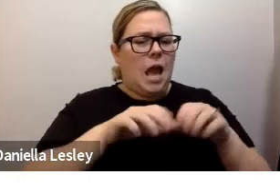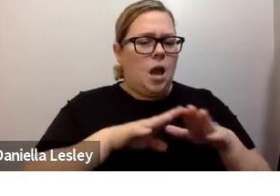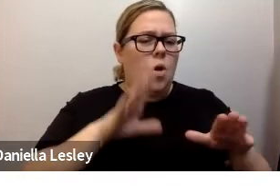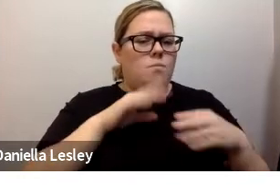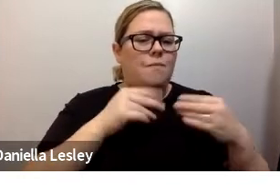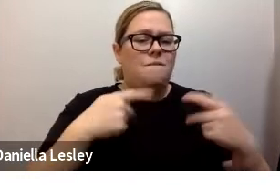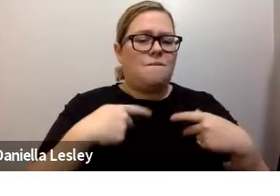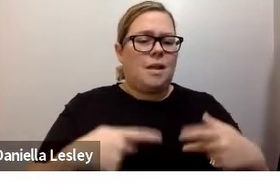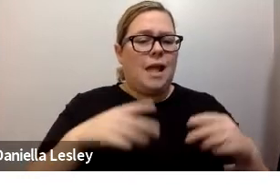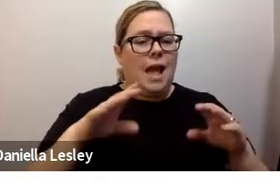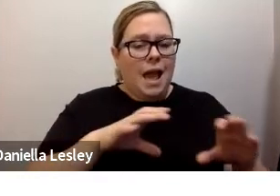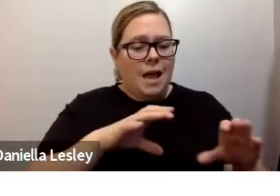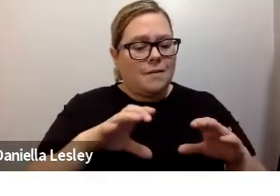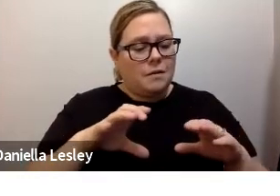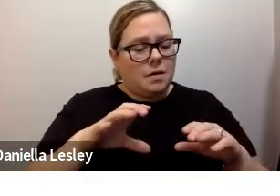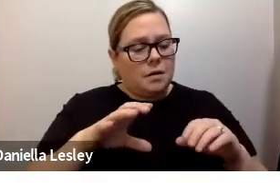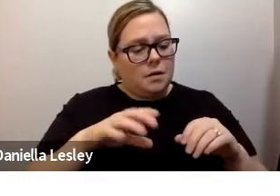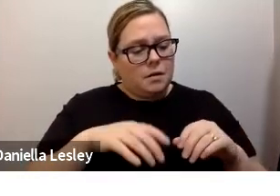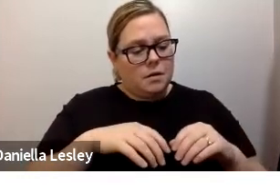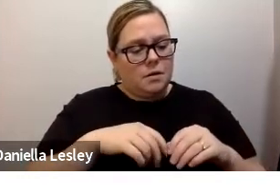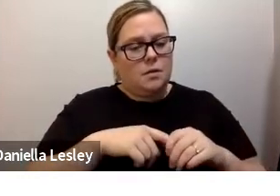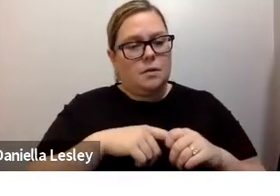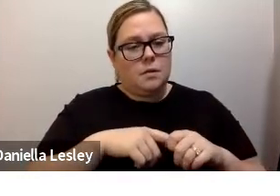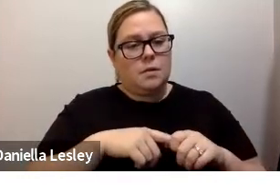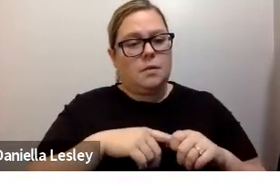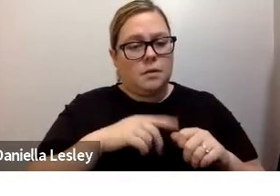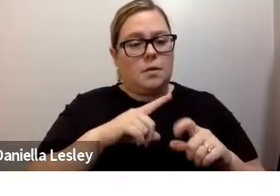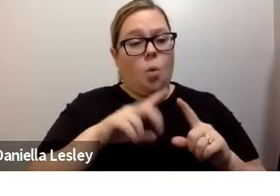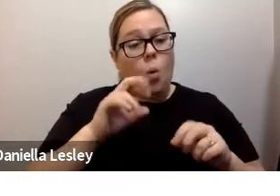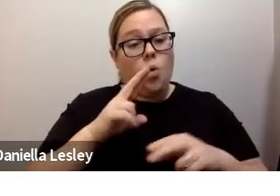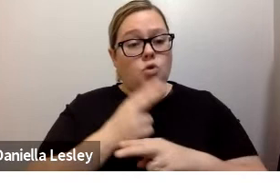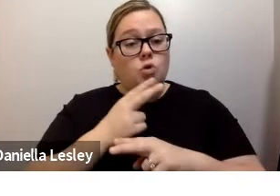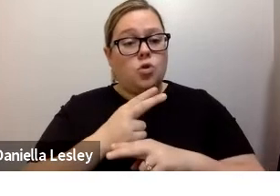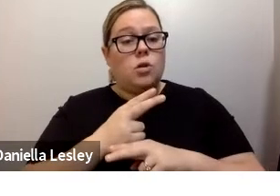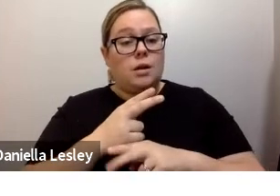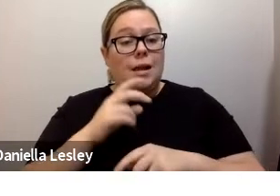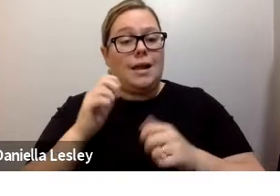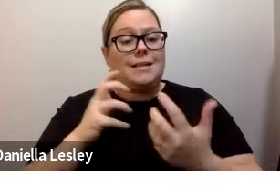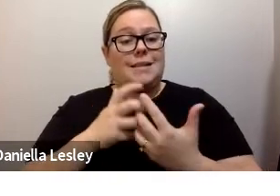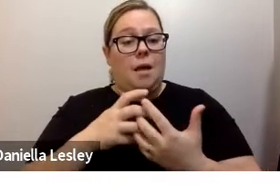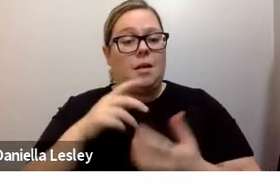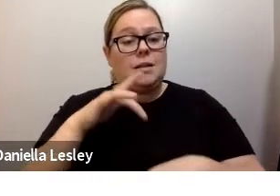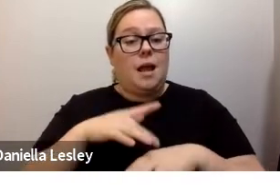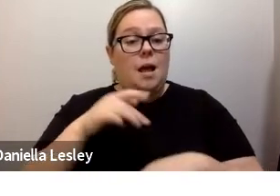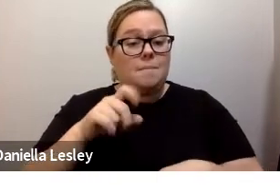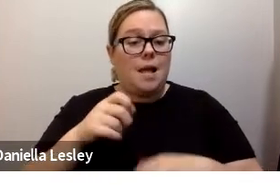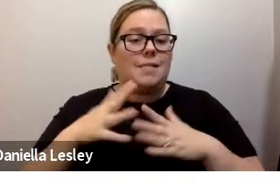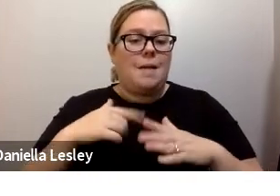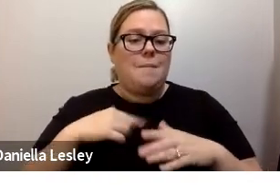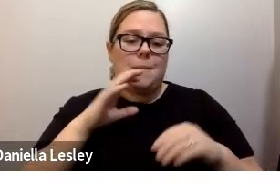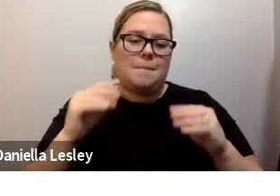for persons with mobility impairments, or using the adapted touchpads enables me to be more active when playing video